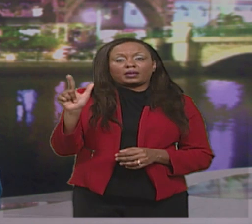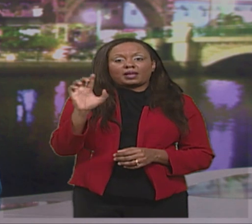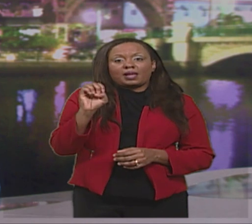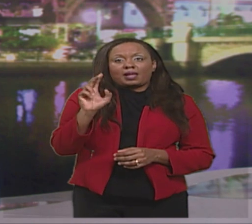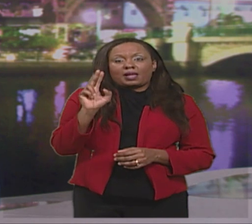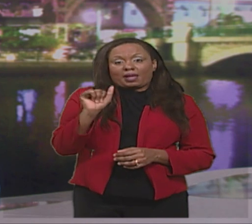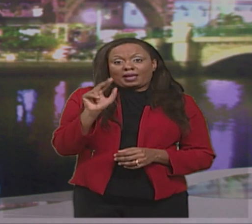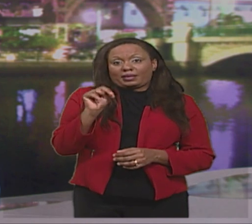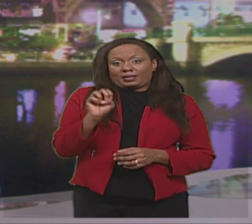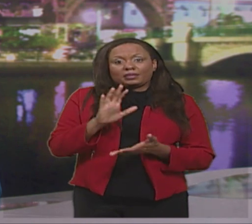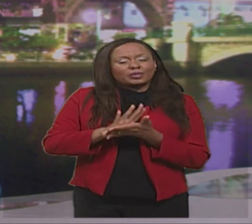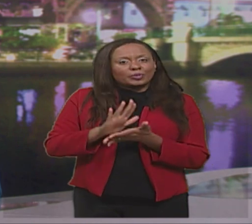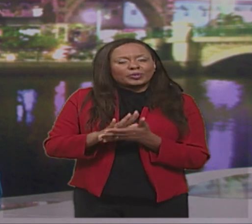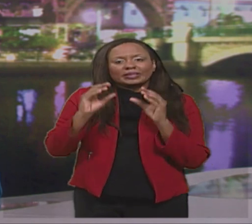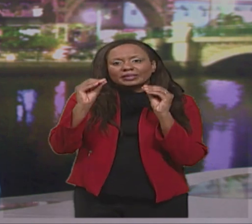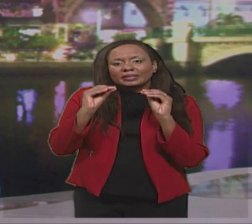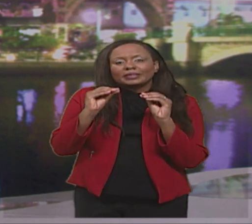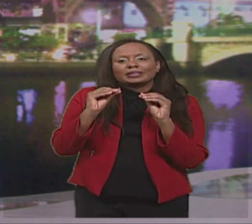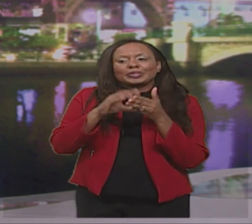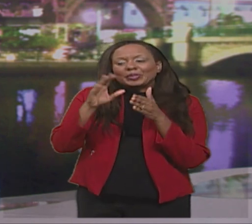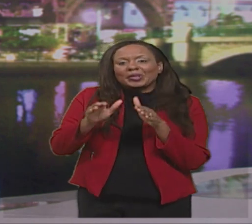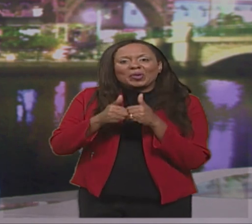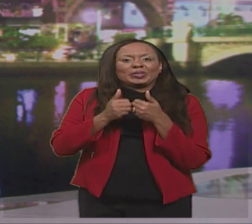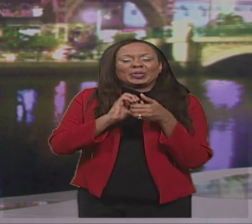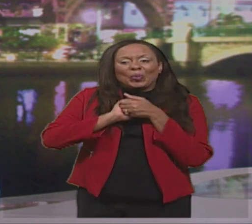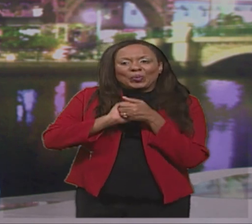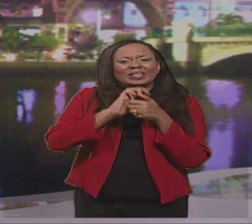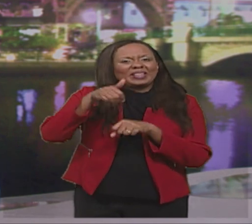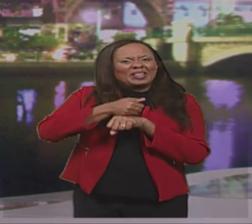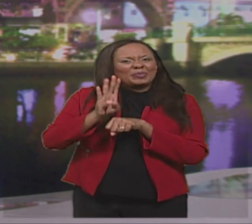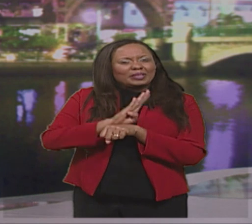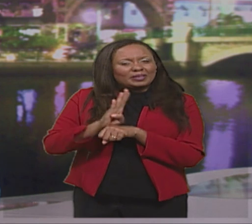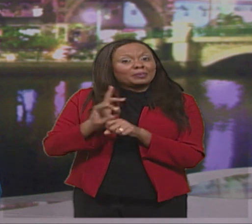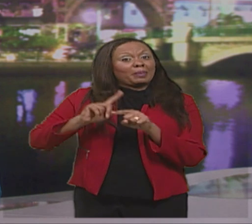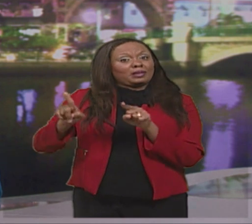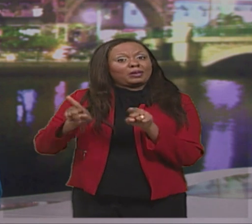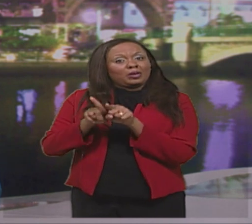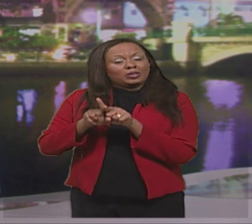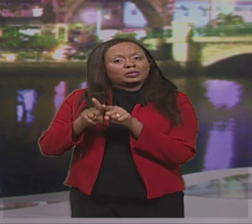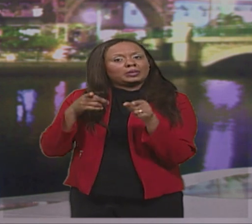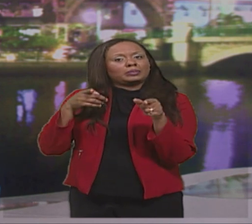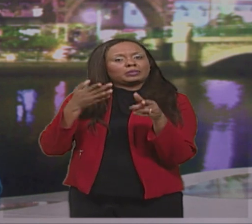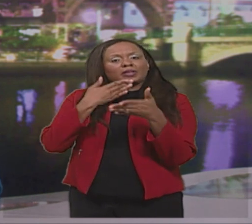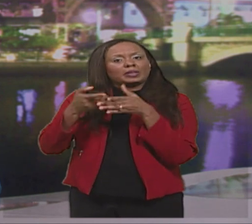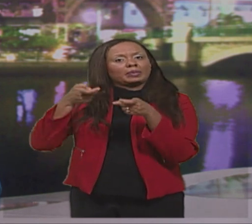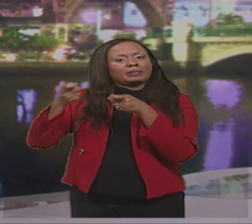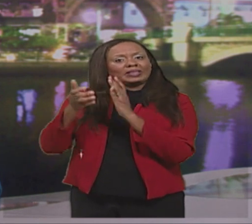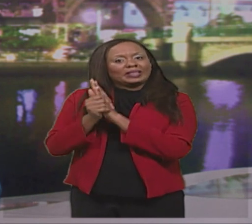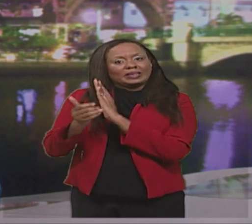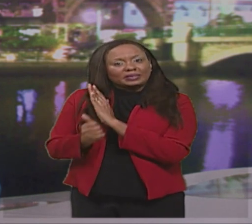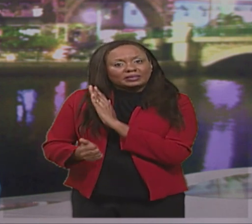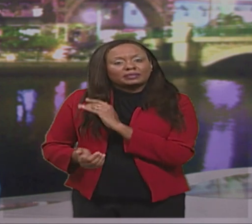teaching entrepreneurship, the Aline School is also allowing students to develop their management skills in a real-world setting. At the